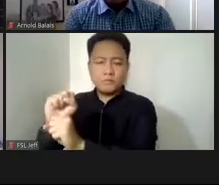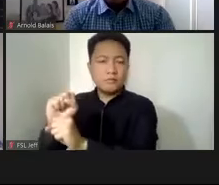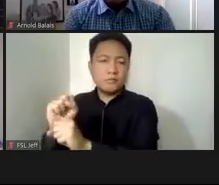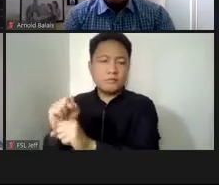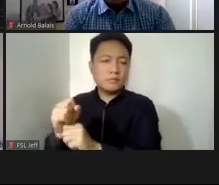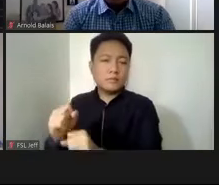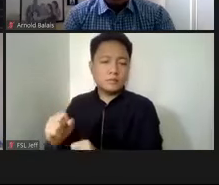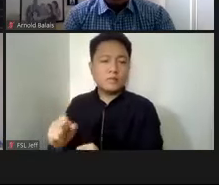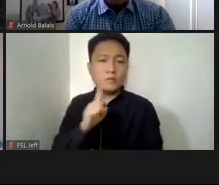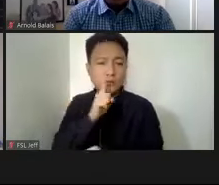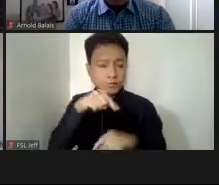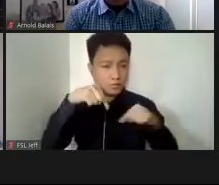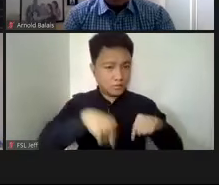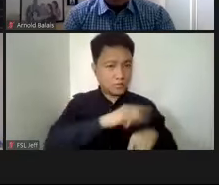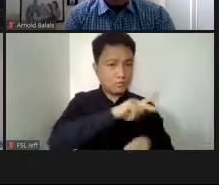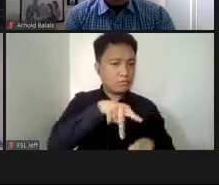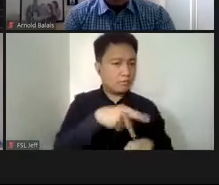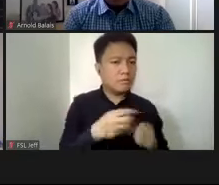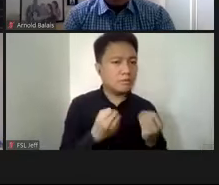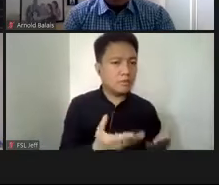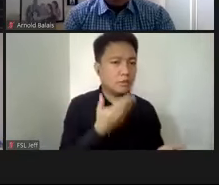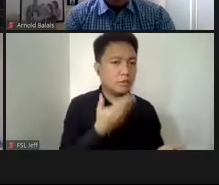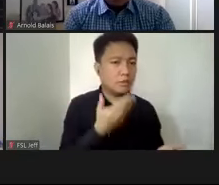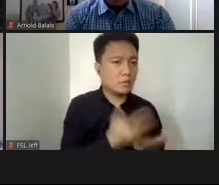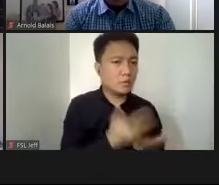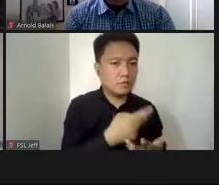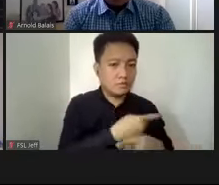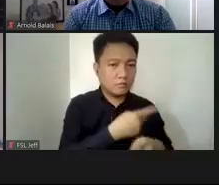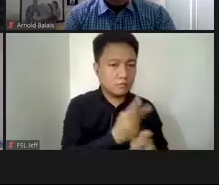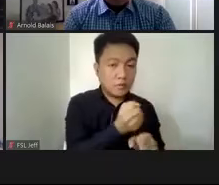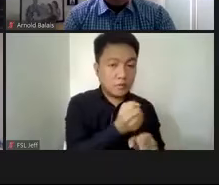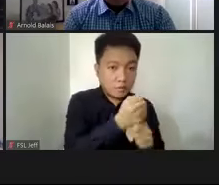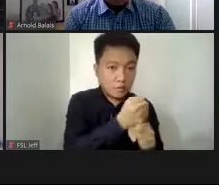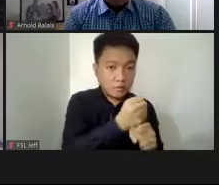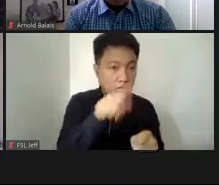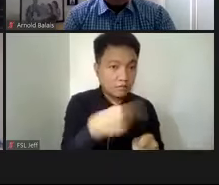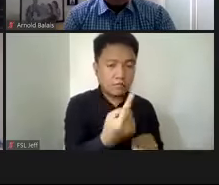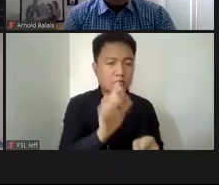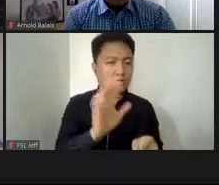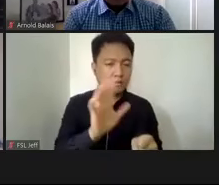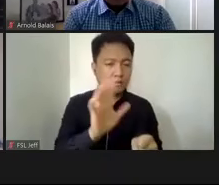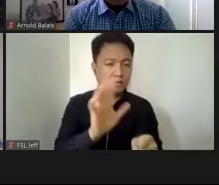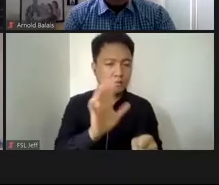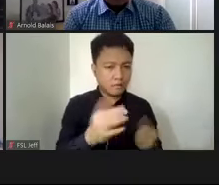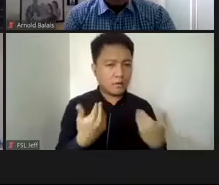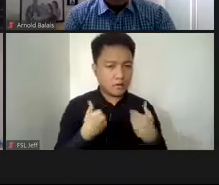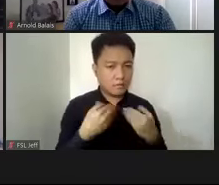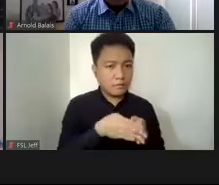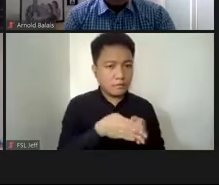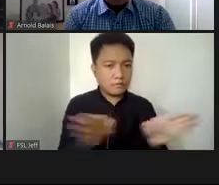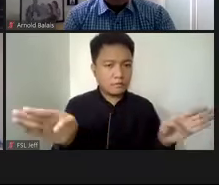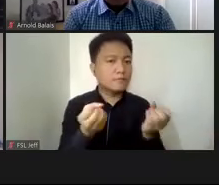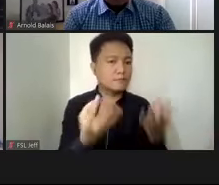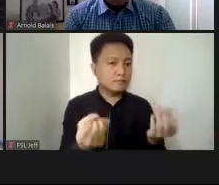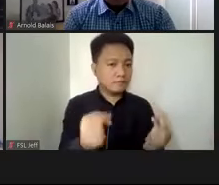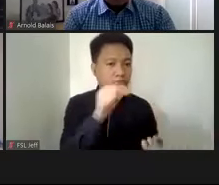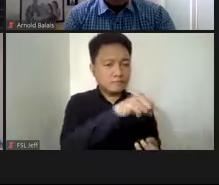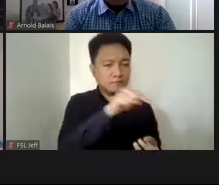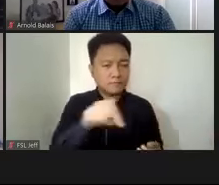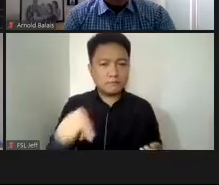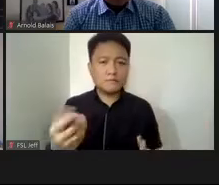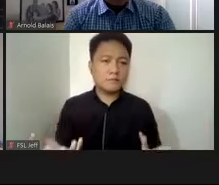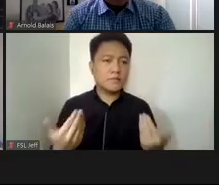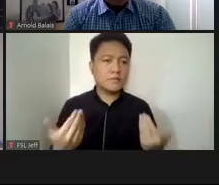Yes. Cacao, we have, you know, the Inabel. Yes, I'm wearing one right now, Inabel, from